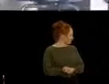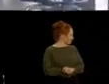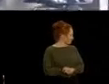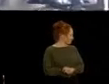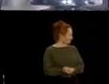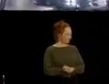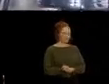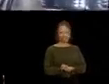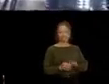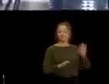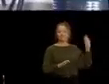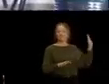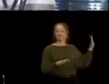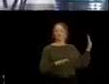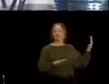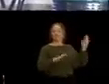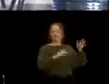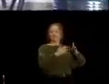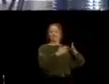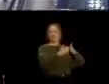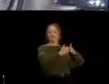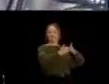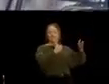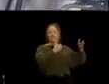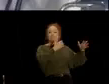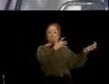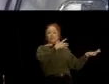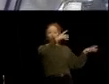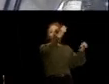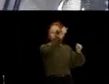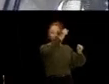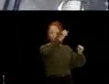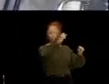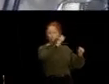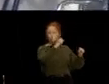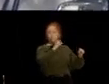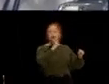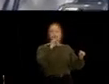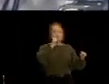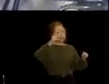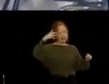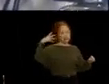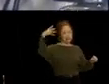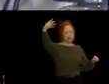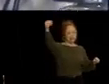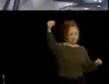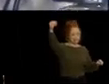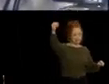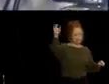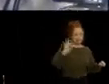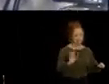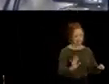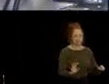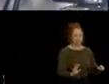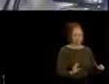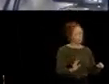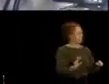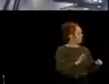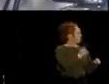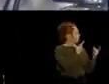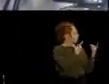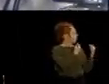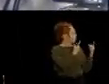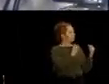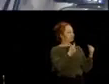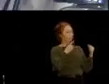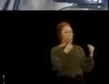Now, Keah, before Keah goes off stage, she's not leaving us. No. She's just going to go down to that table